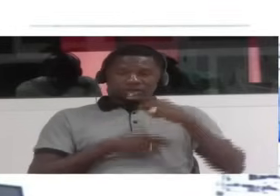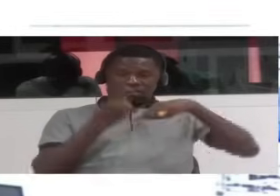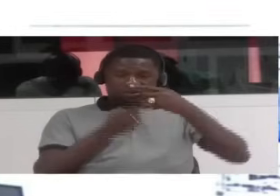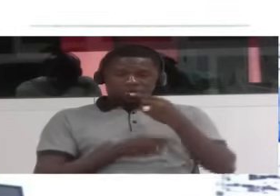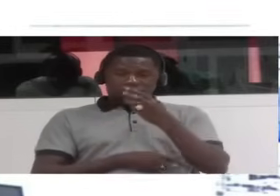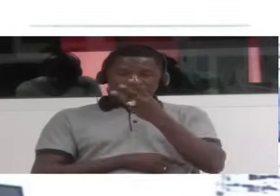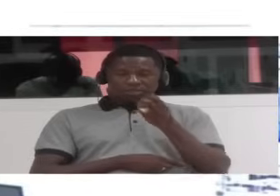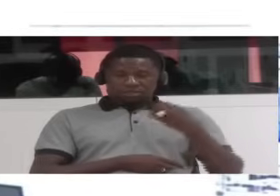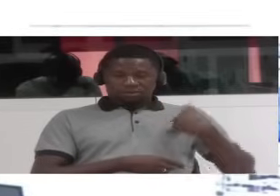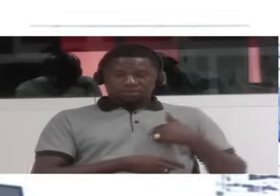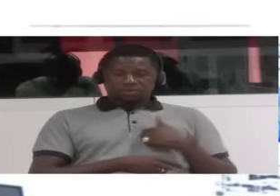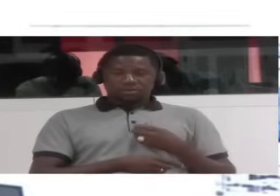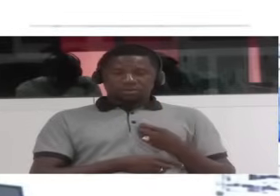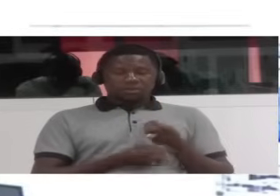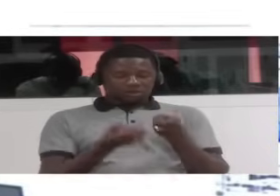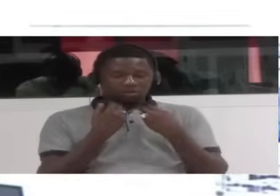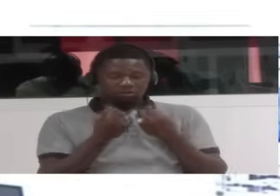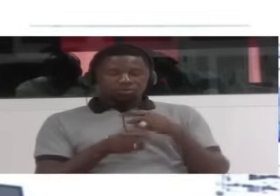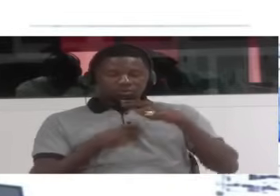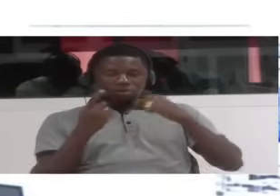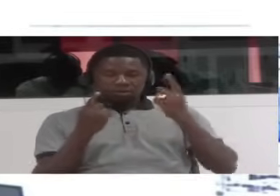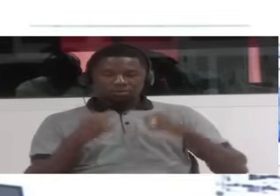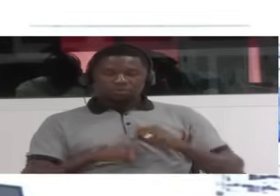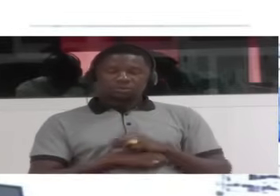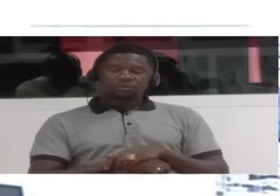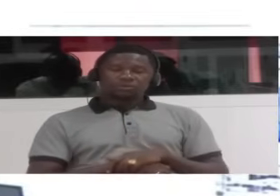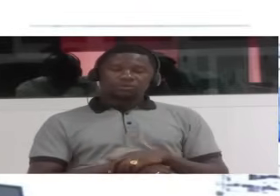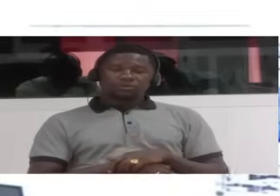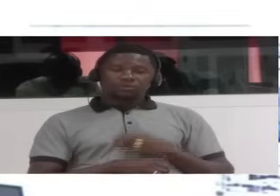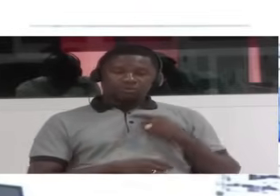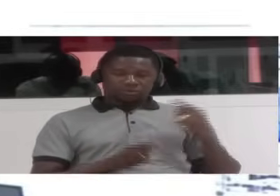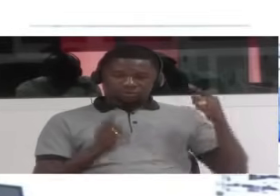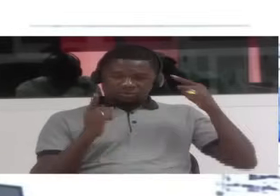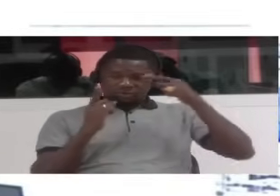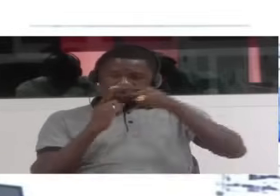of them. Correct. And tell us what happened after that. We headed to Kanilai.